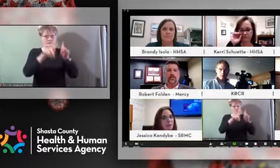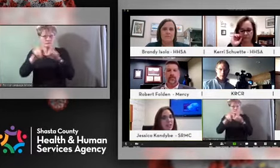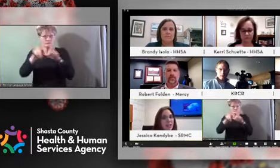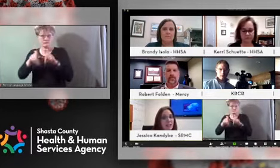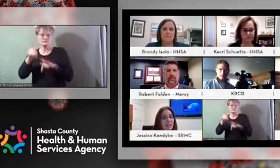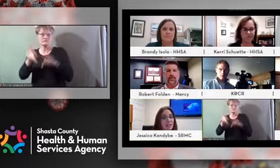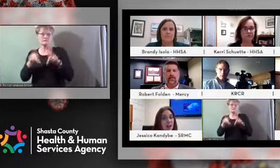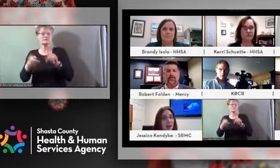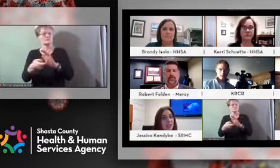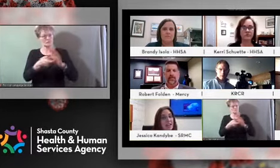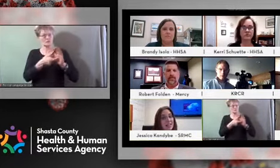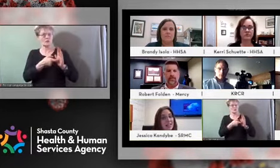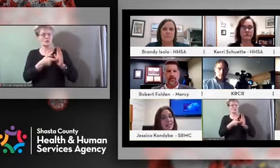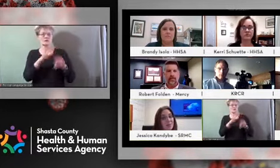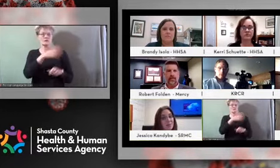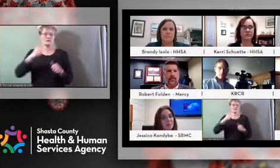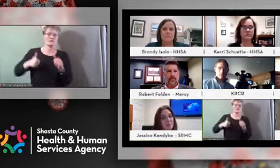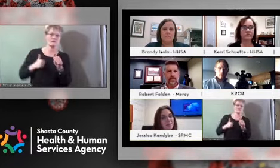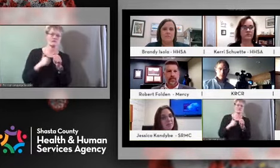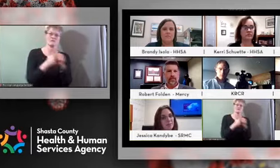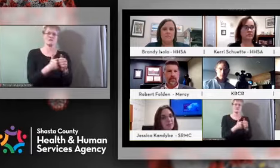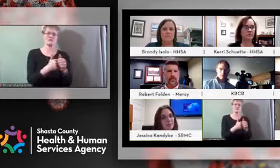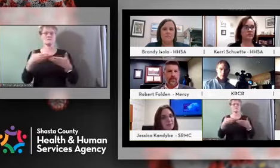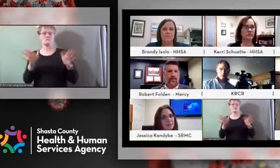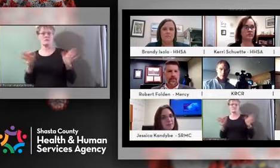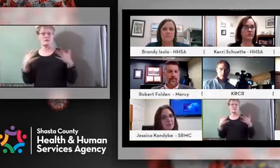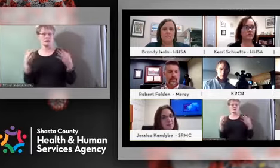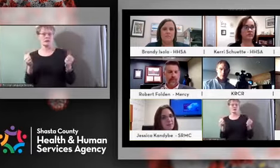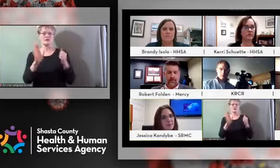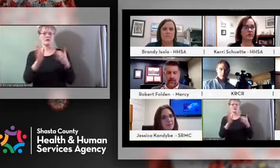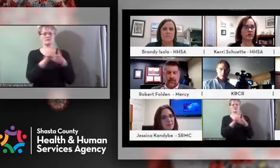following public health guidance.